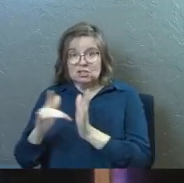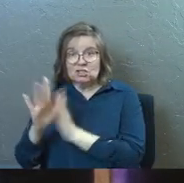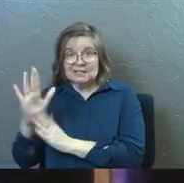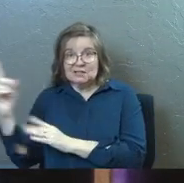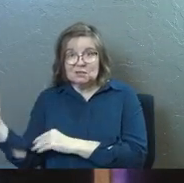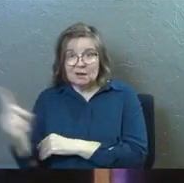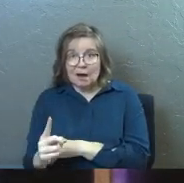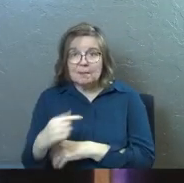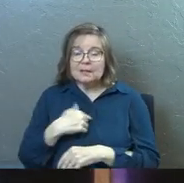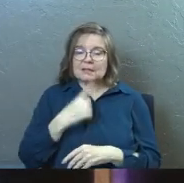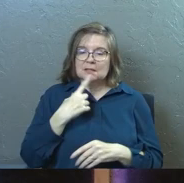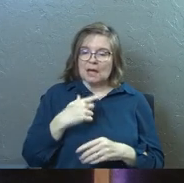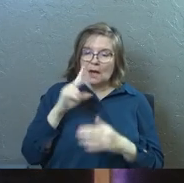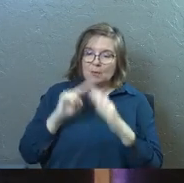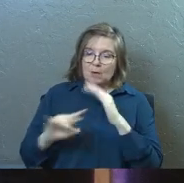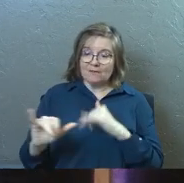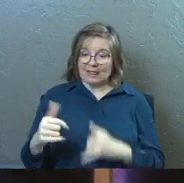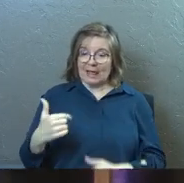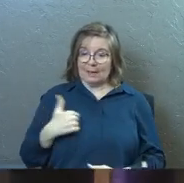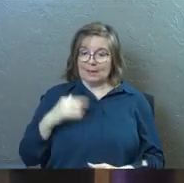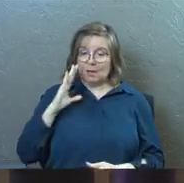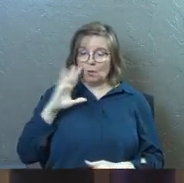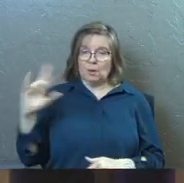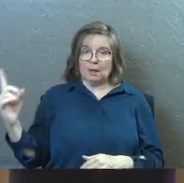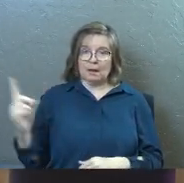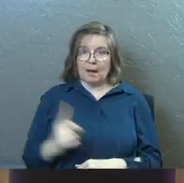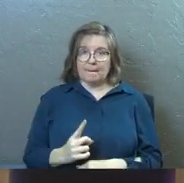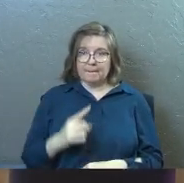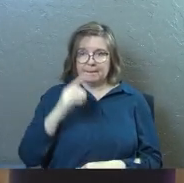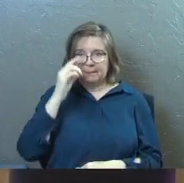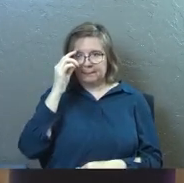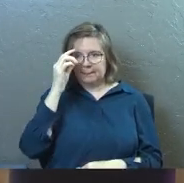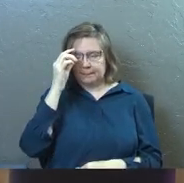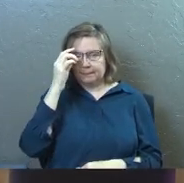Messiah. Moses had said, a prophet like me will come.